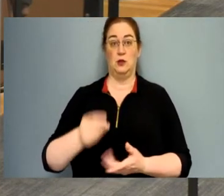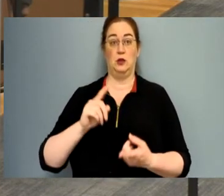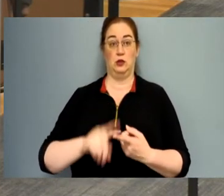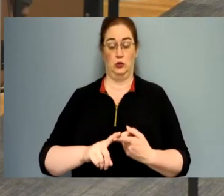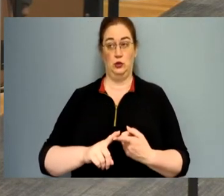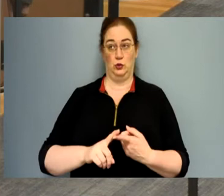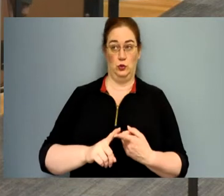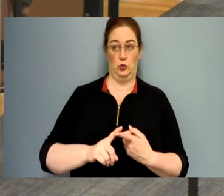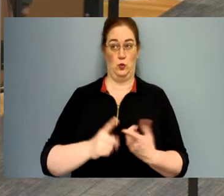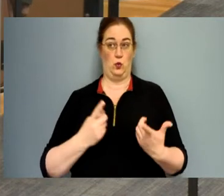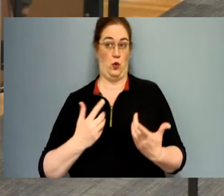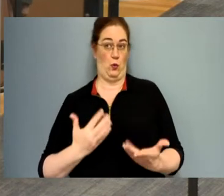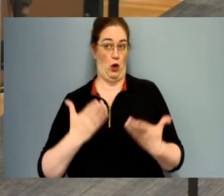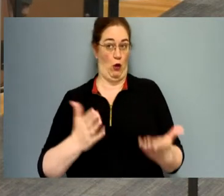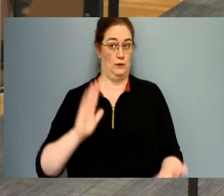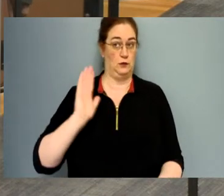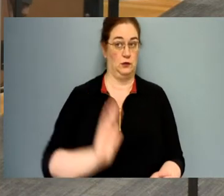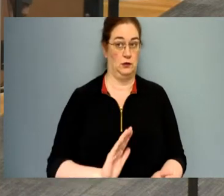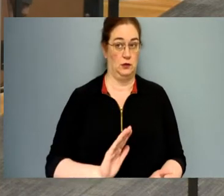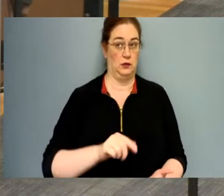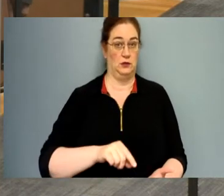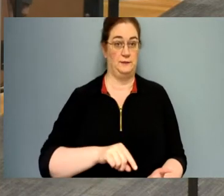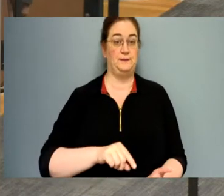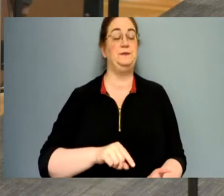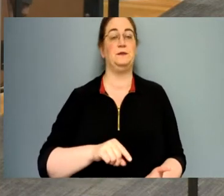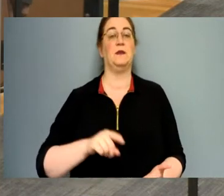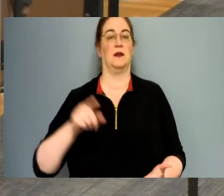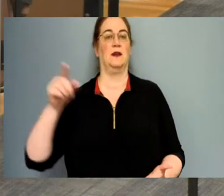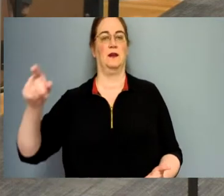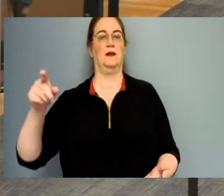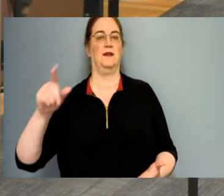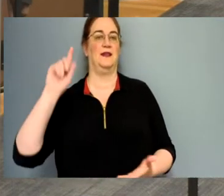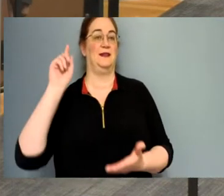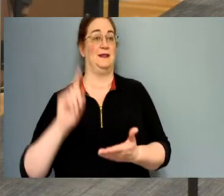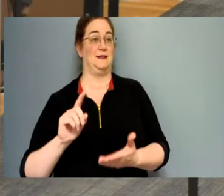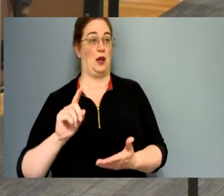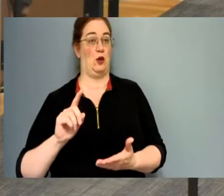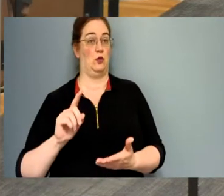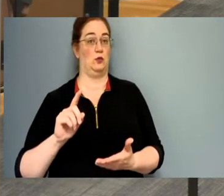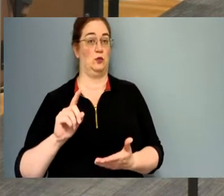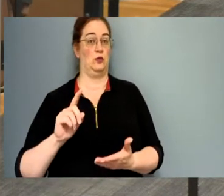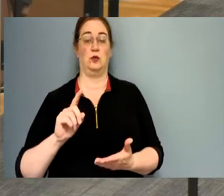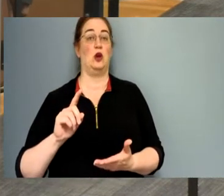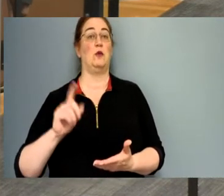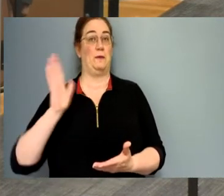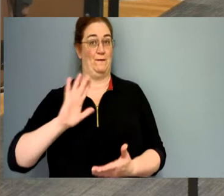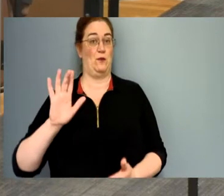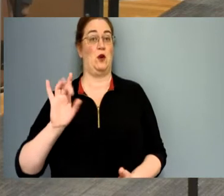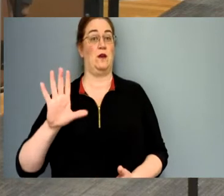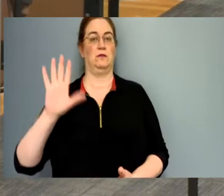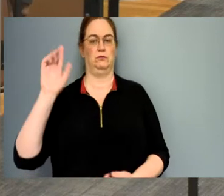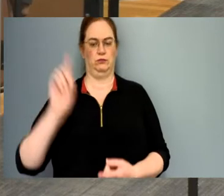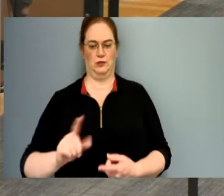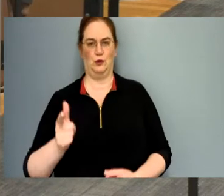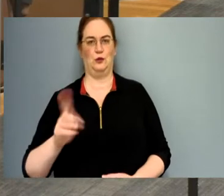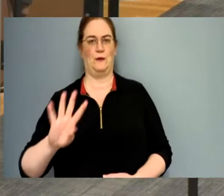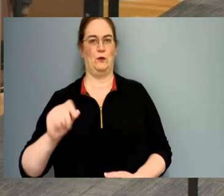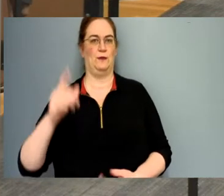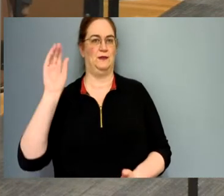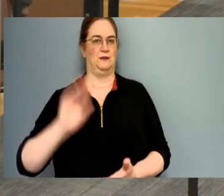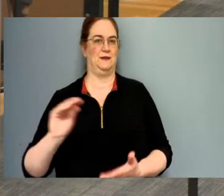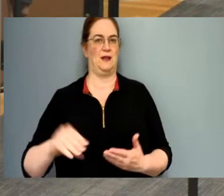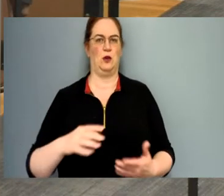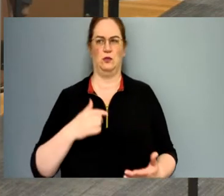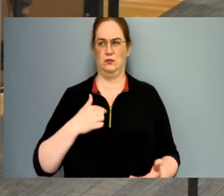that we offered to, the discount went down to 24%. And we ended